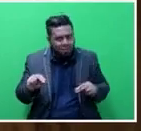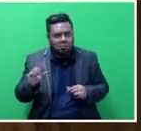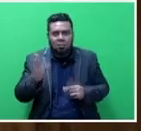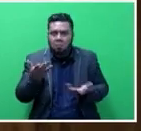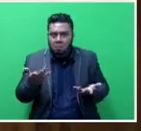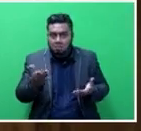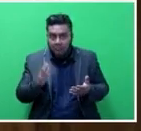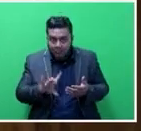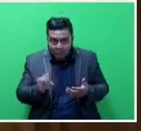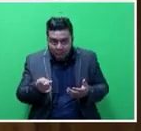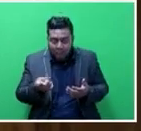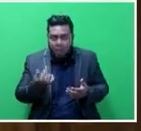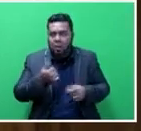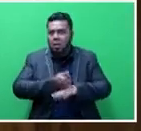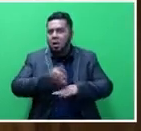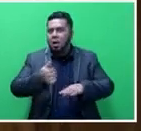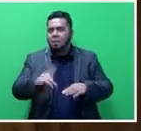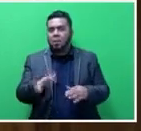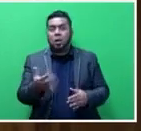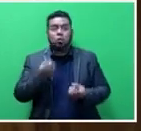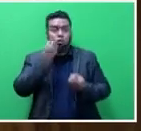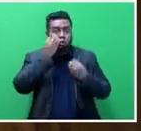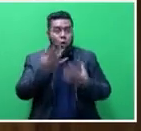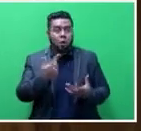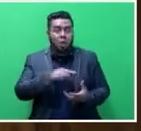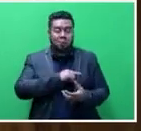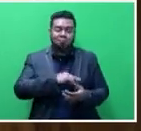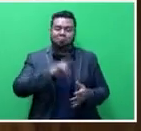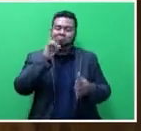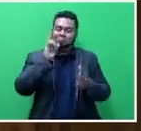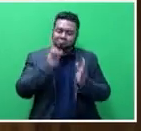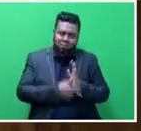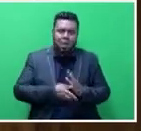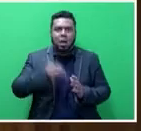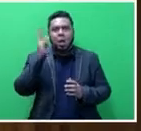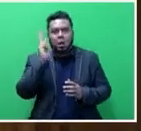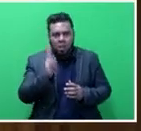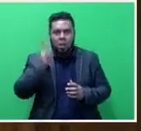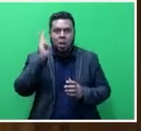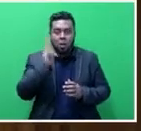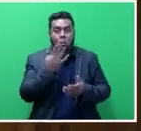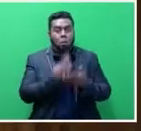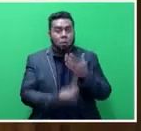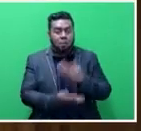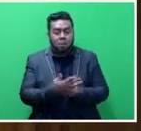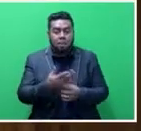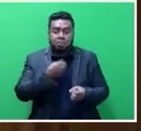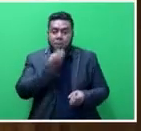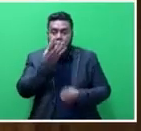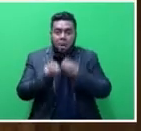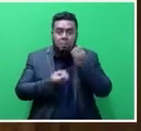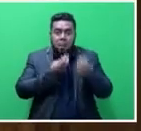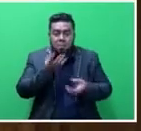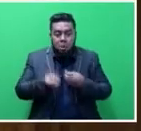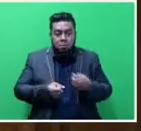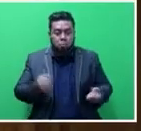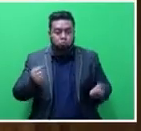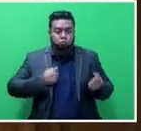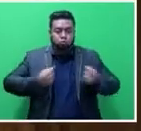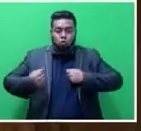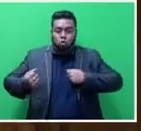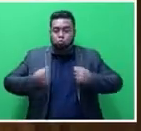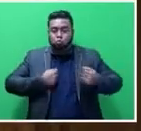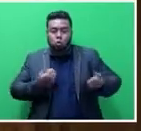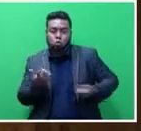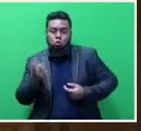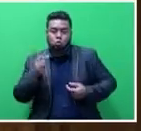Unfortunately, the government has shown us time and time again that behind all the puffery and the chest beating and